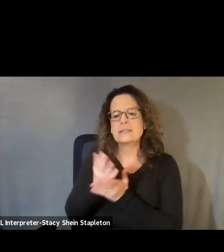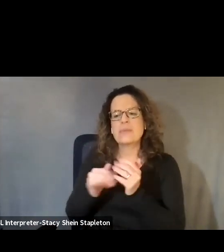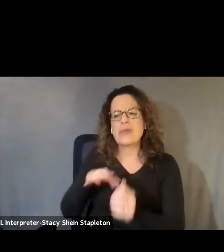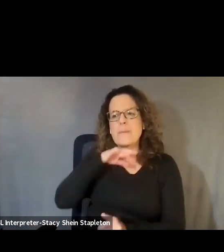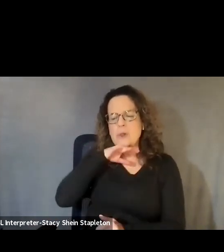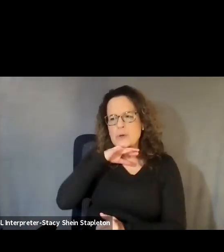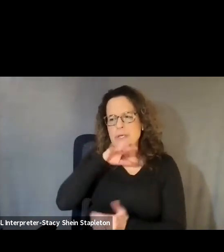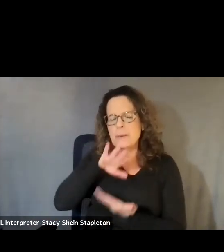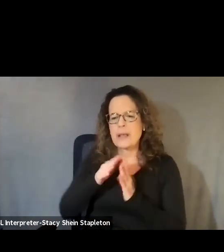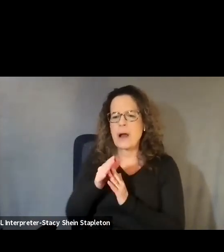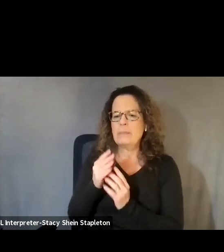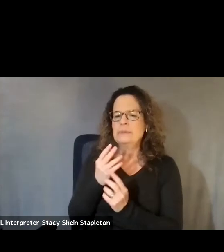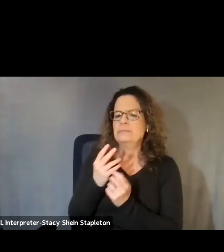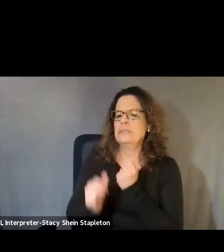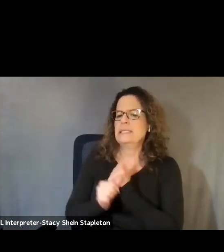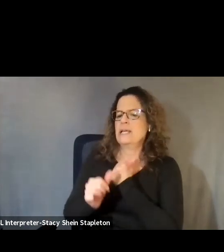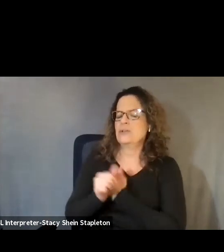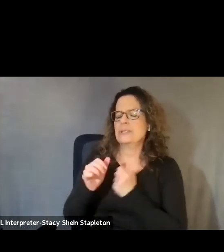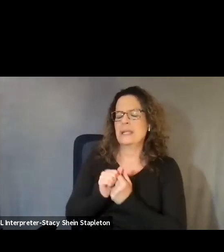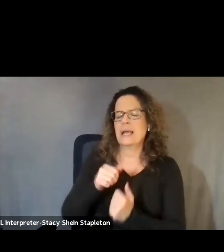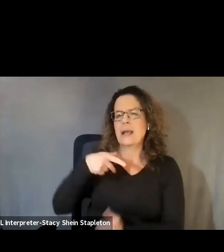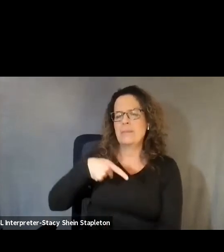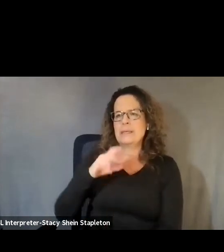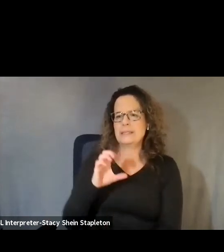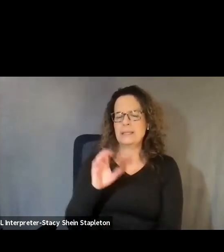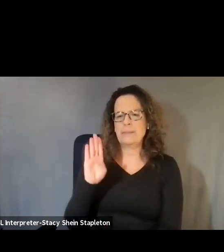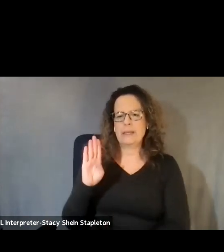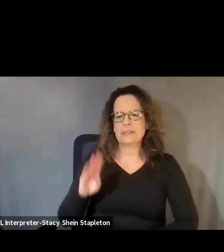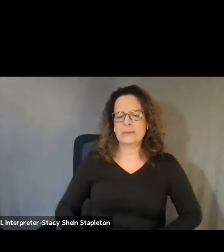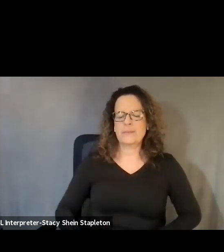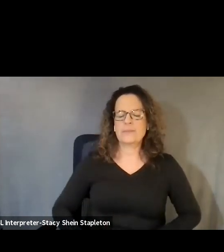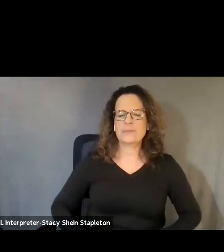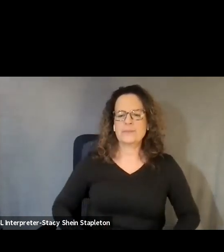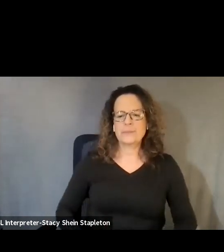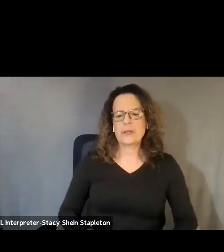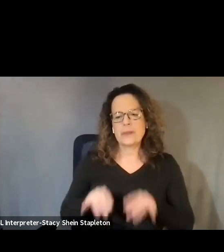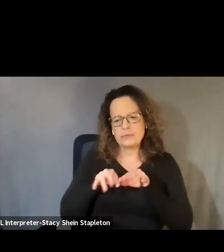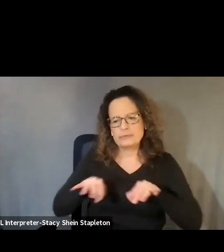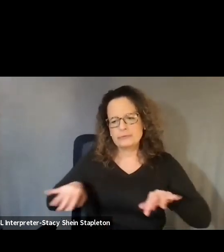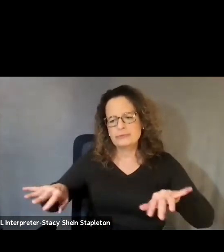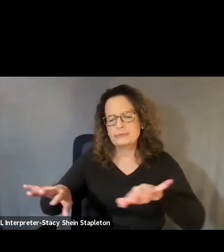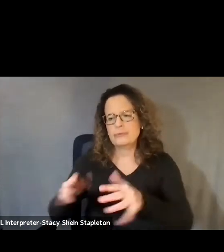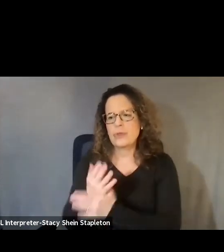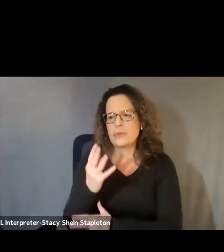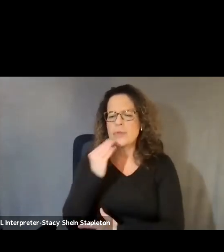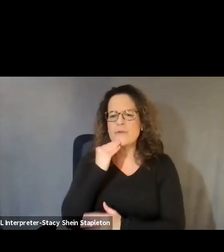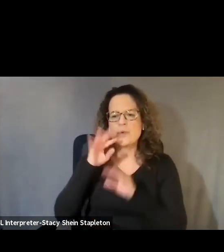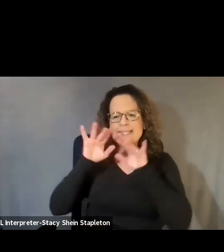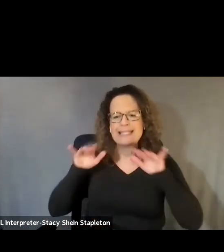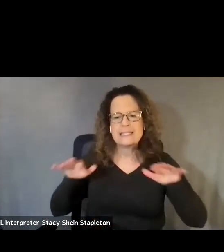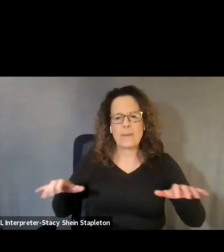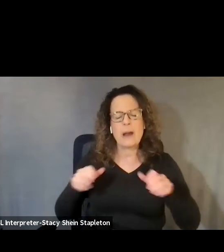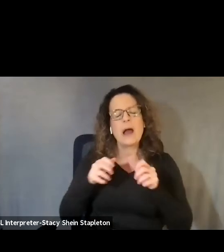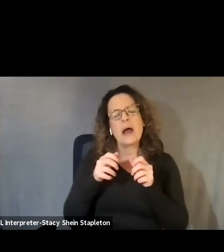have been toxic in nature, like PCBs, where they recirculate through the food system and